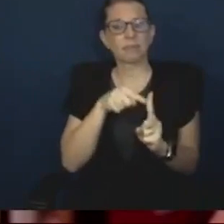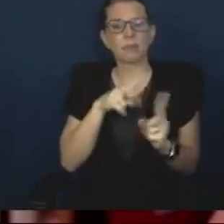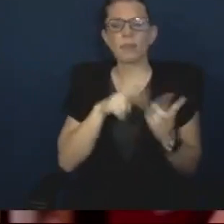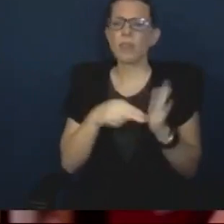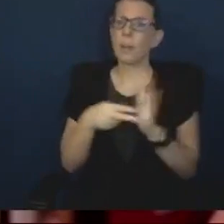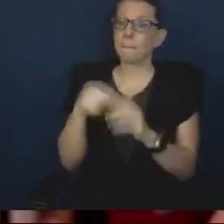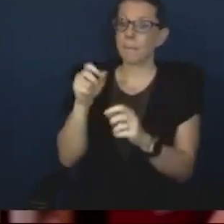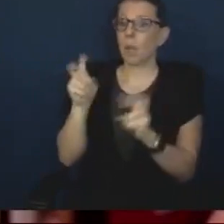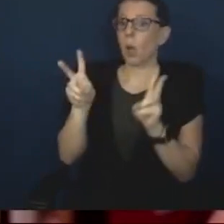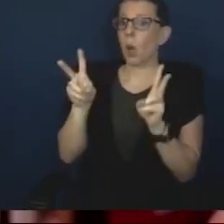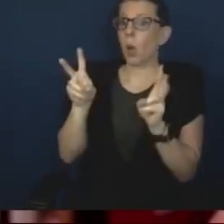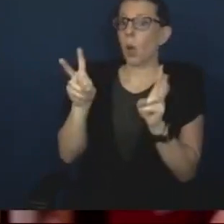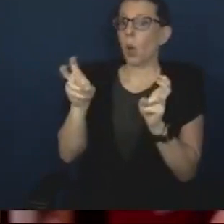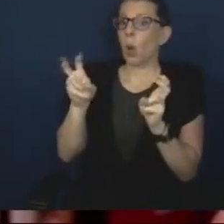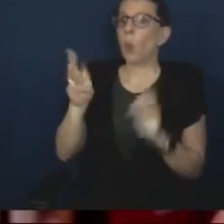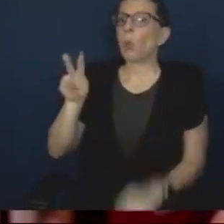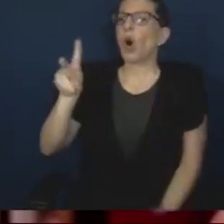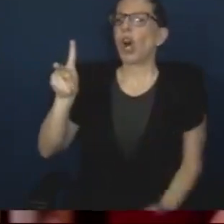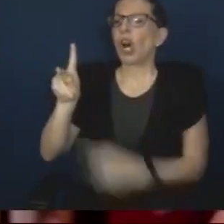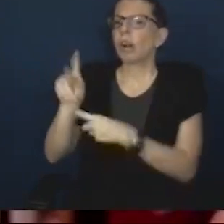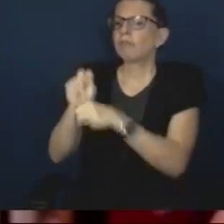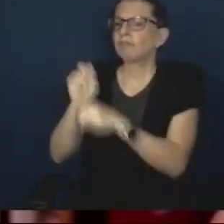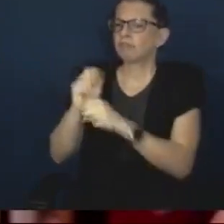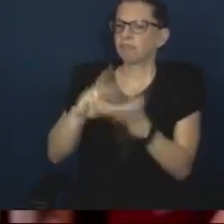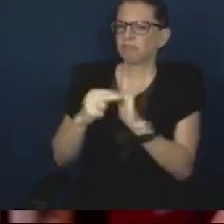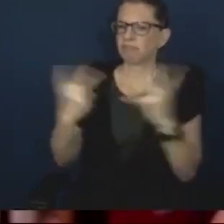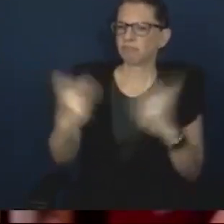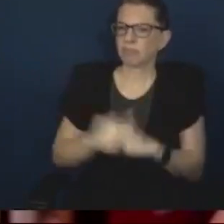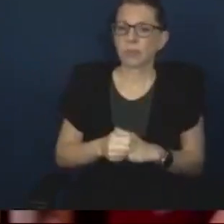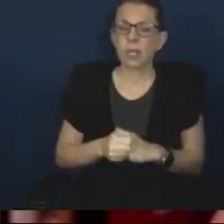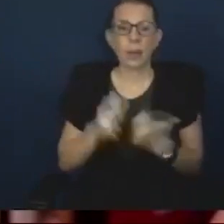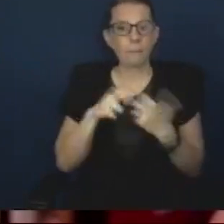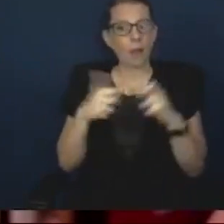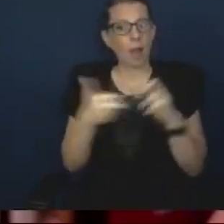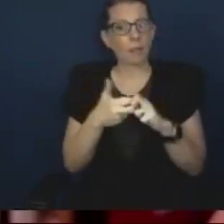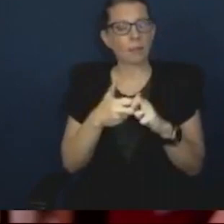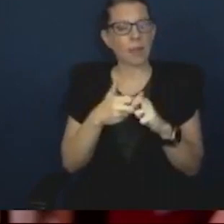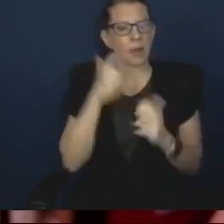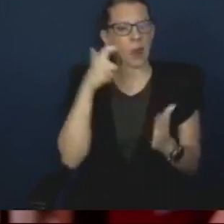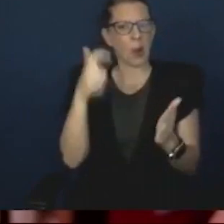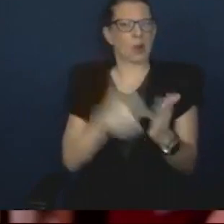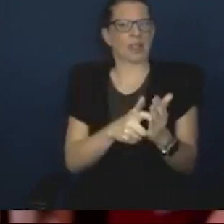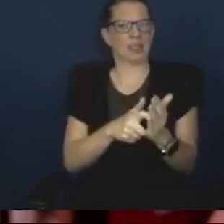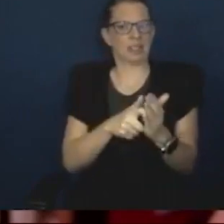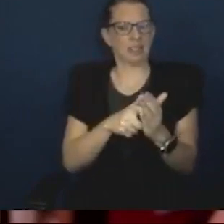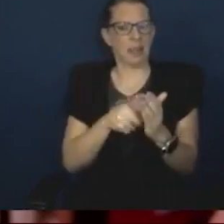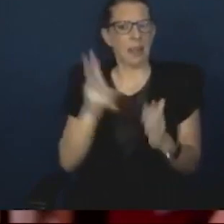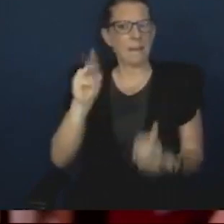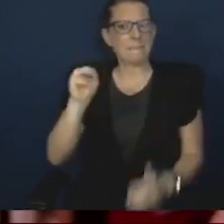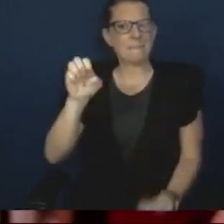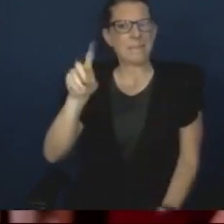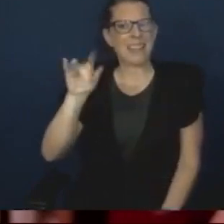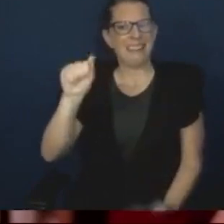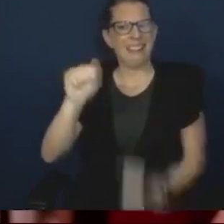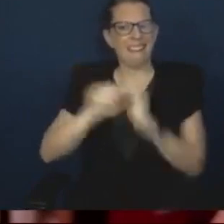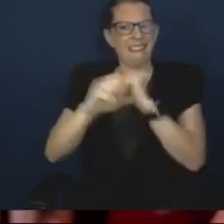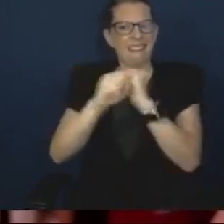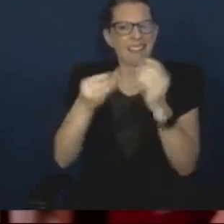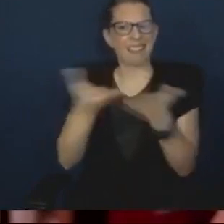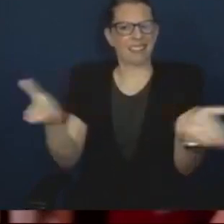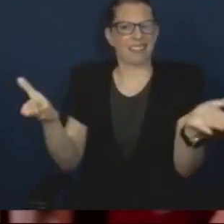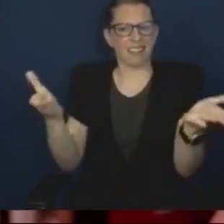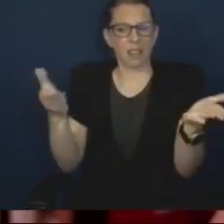by work. And this is a problem I see in the mass media. They don't define it. So what does work mean? The vaccines were